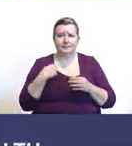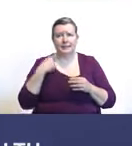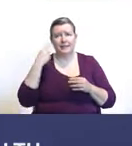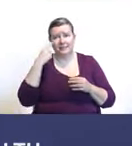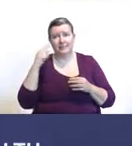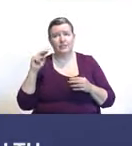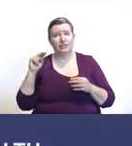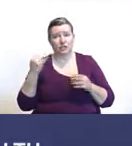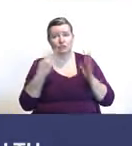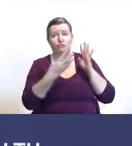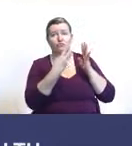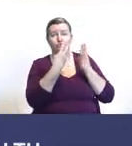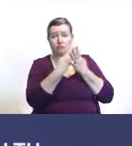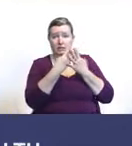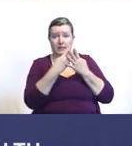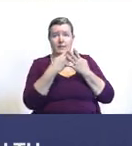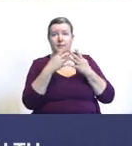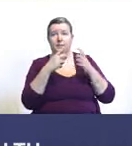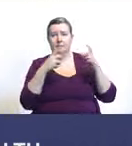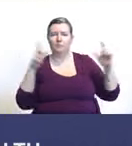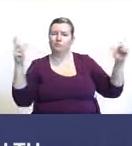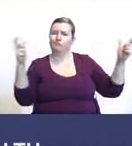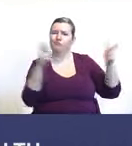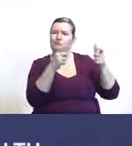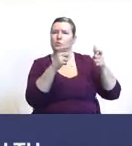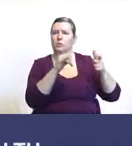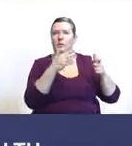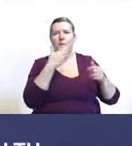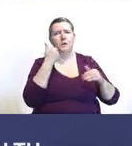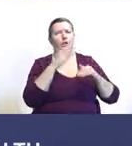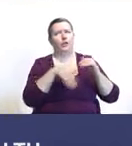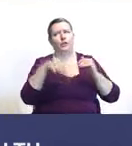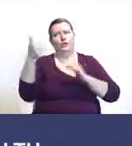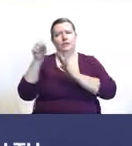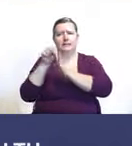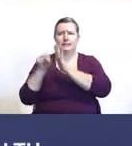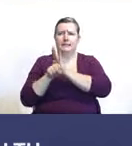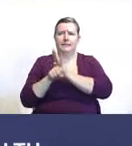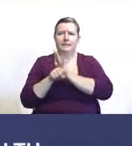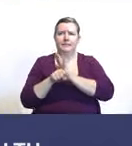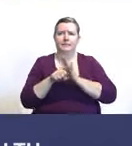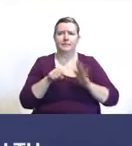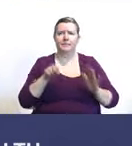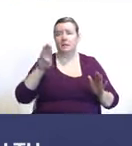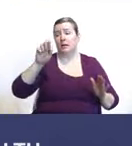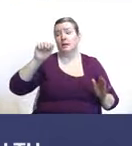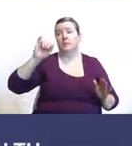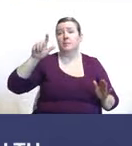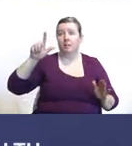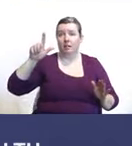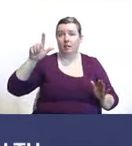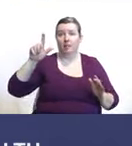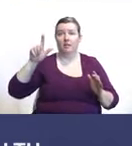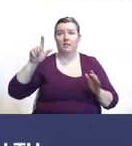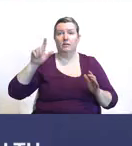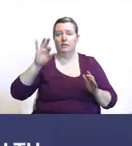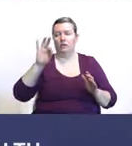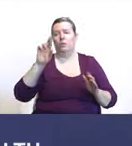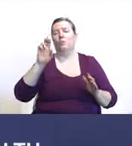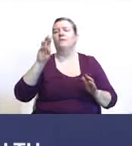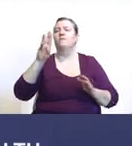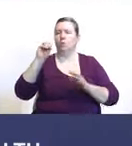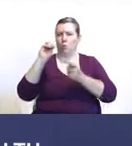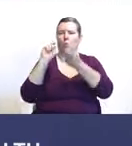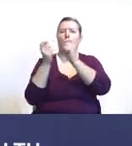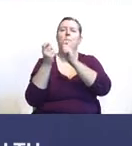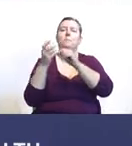population down as responsibly as any state in America. Bail reform that actually works overwhelmingly. These